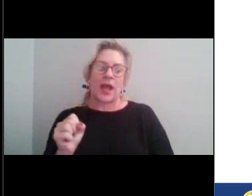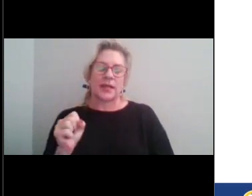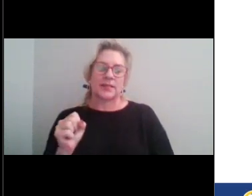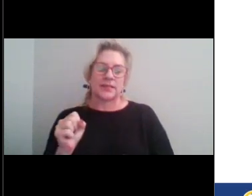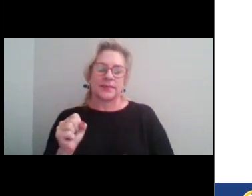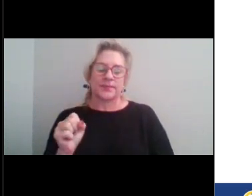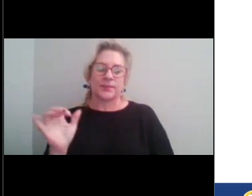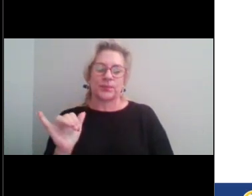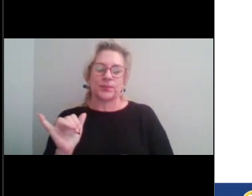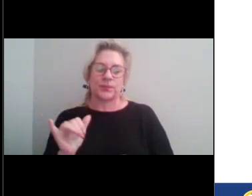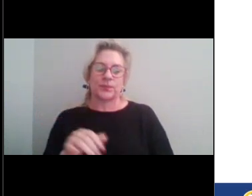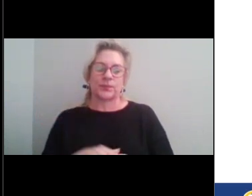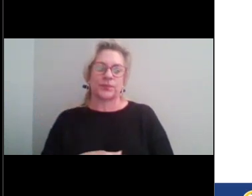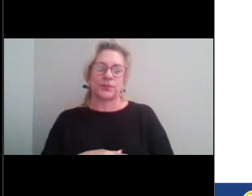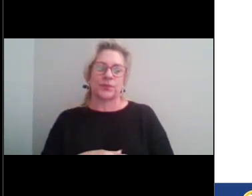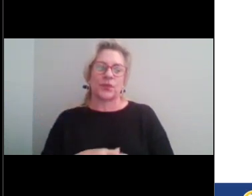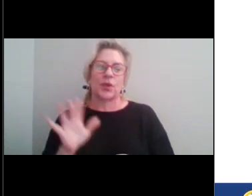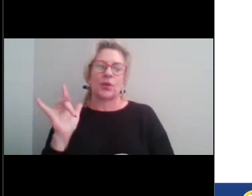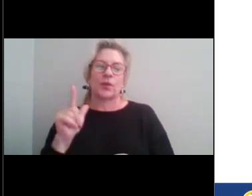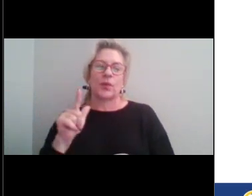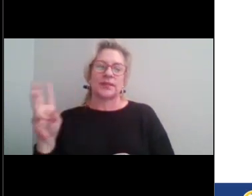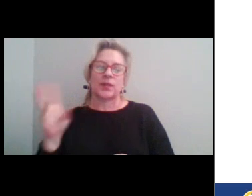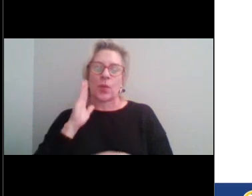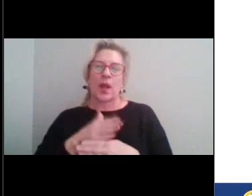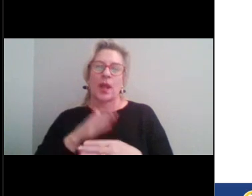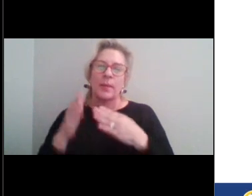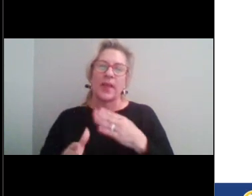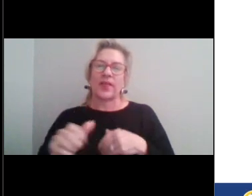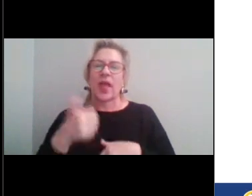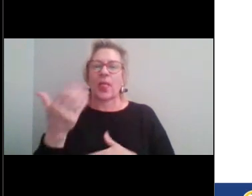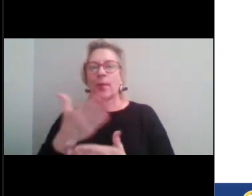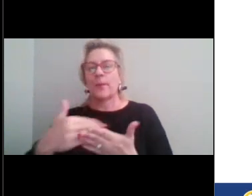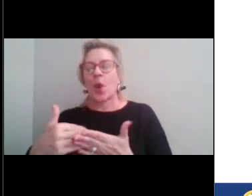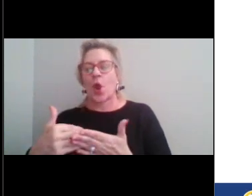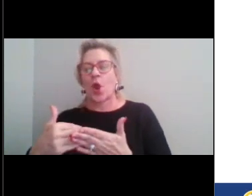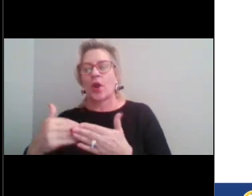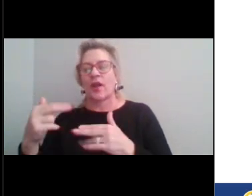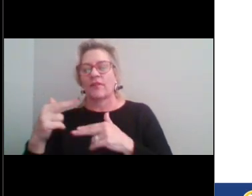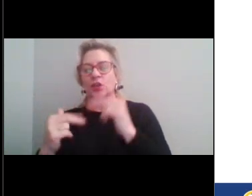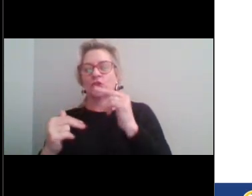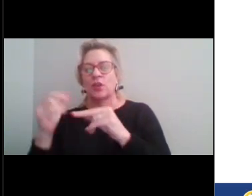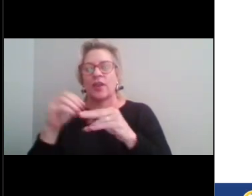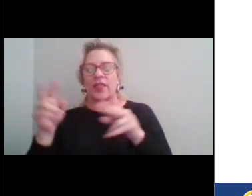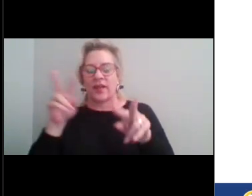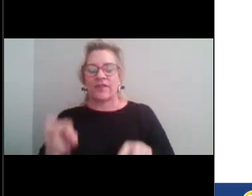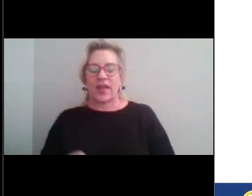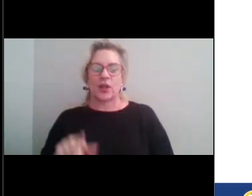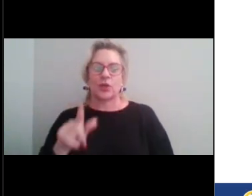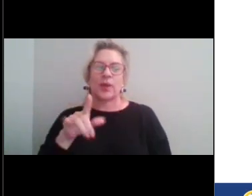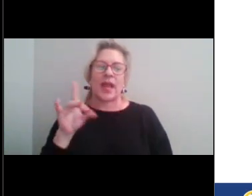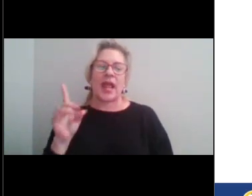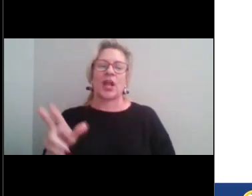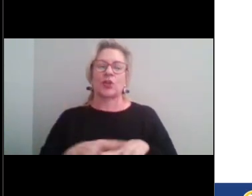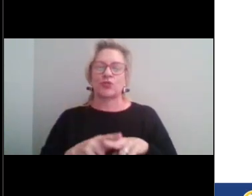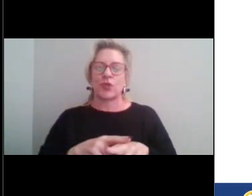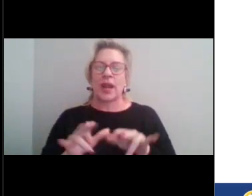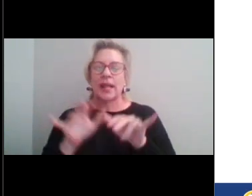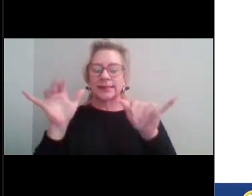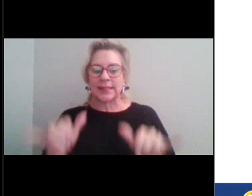well. 25 and 26 will complete the other elements of the construction in the valley. 2028, track and systems completion for